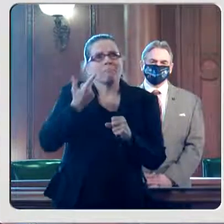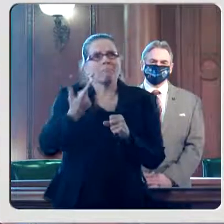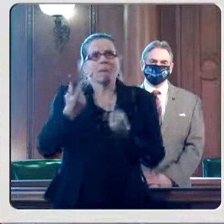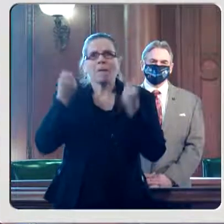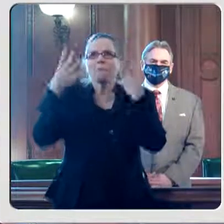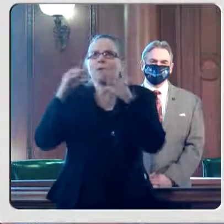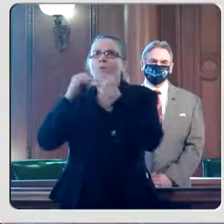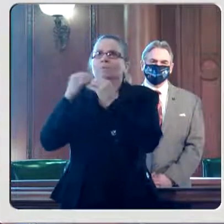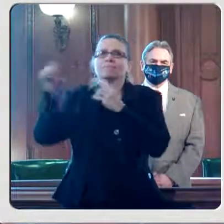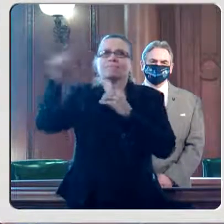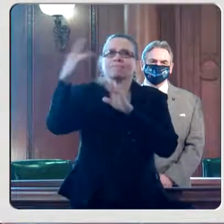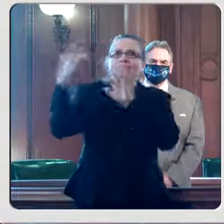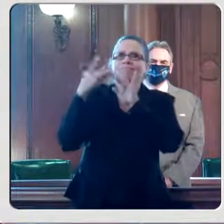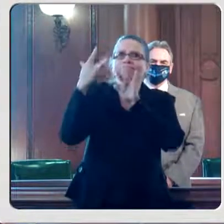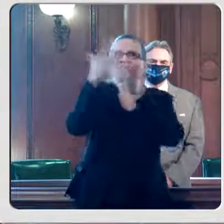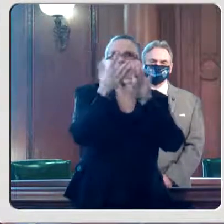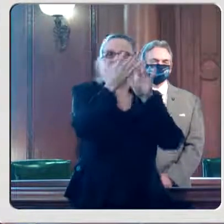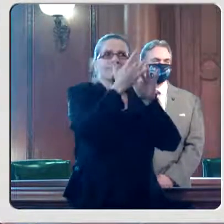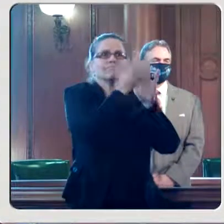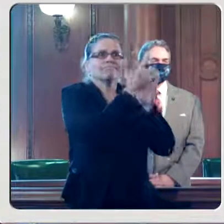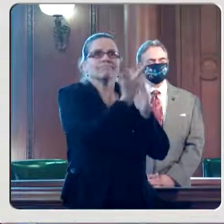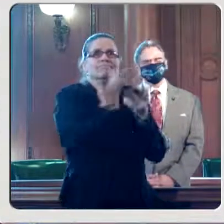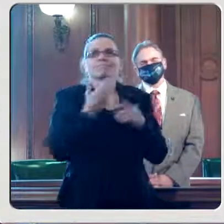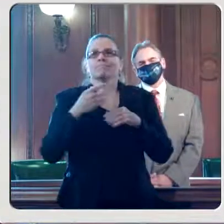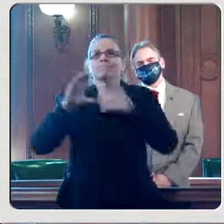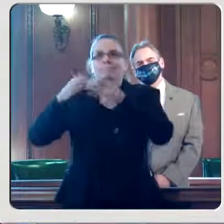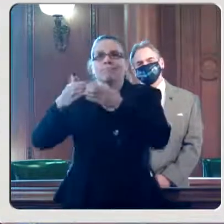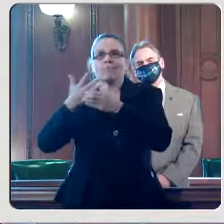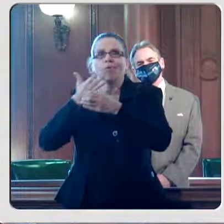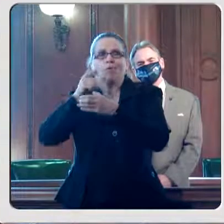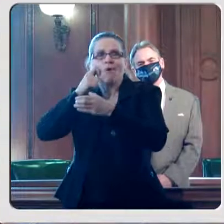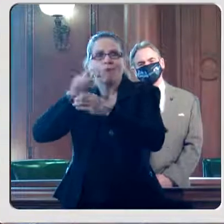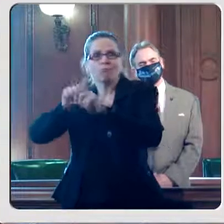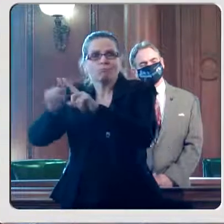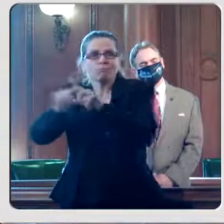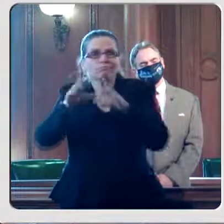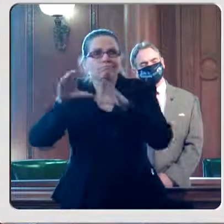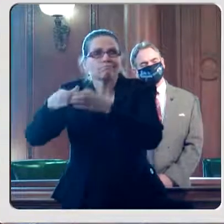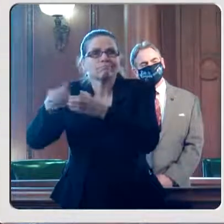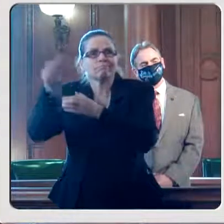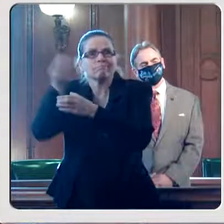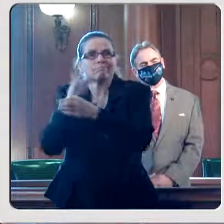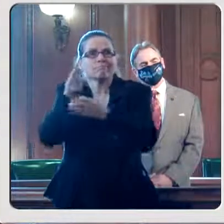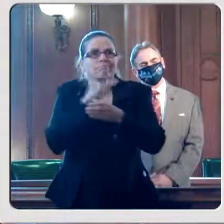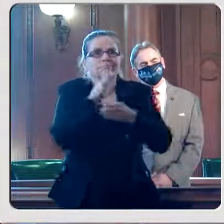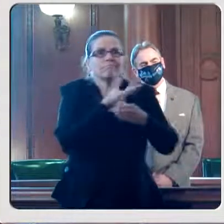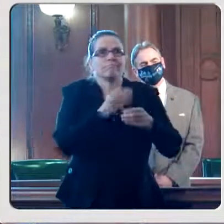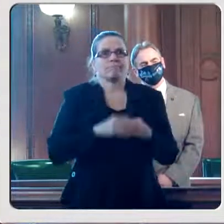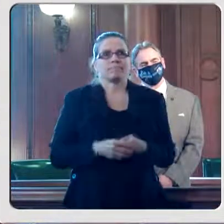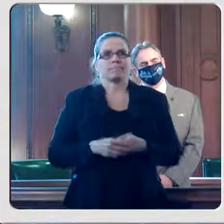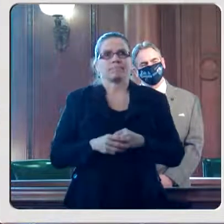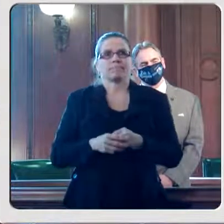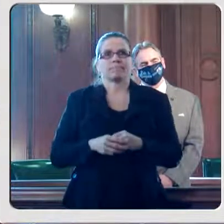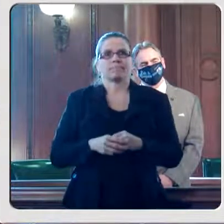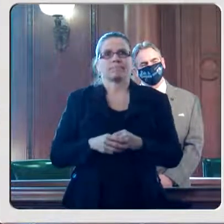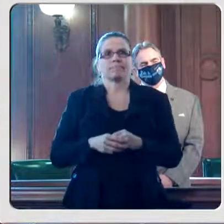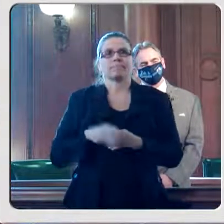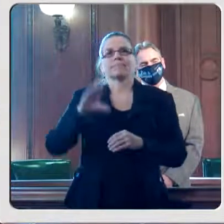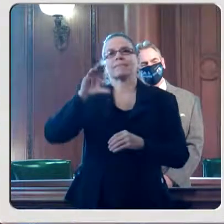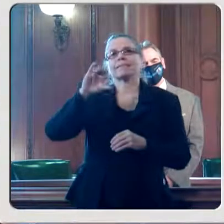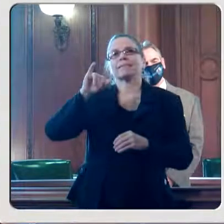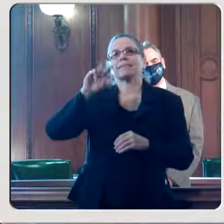of color, those who work closely with our outer belt communities and civic associations. So I think there is